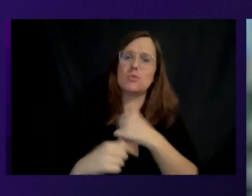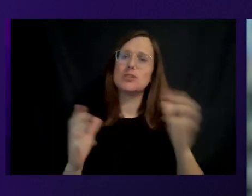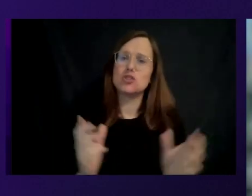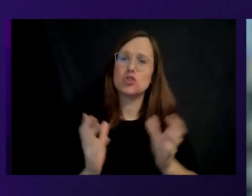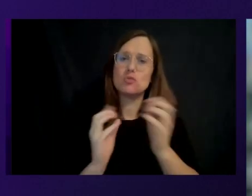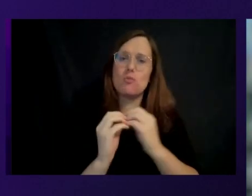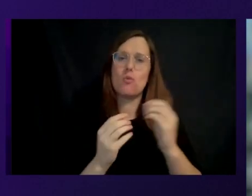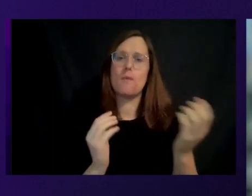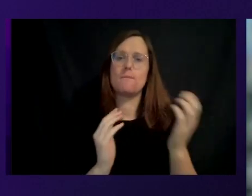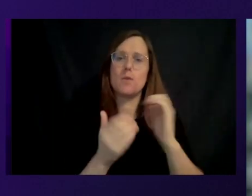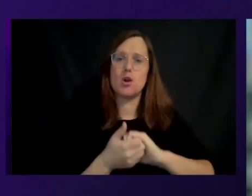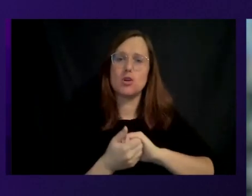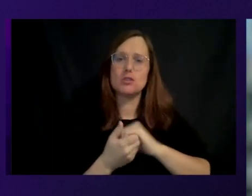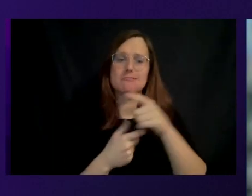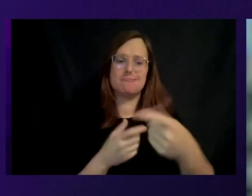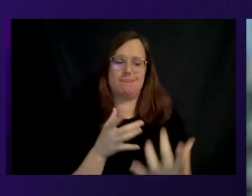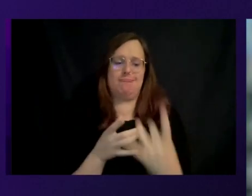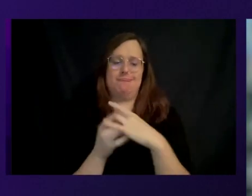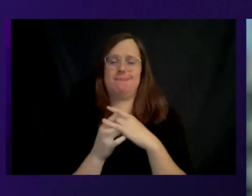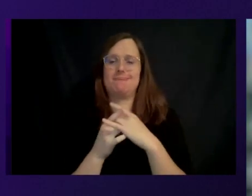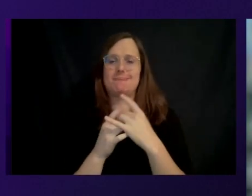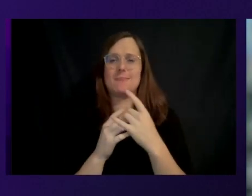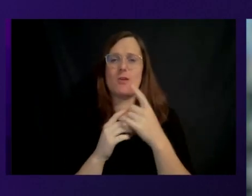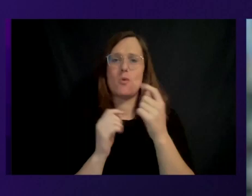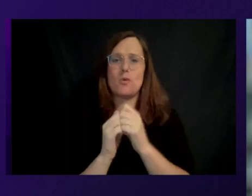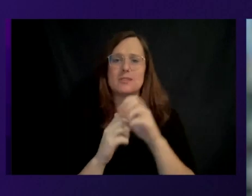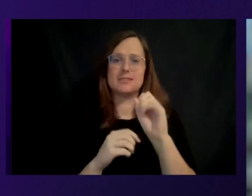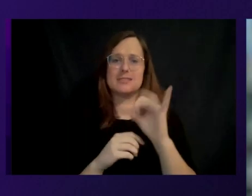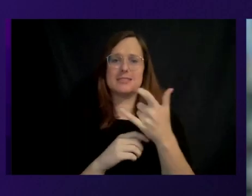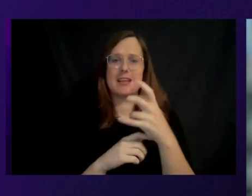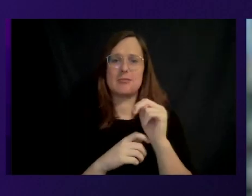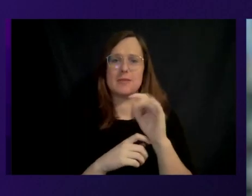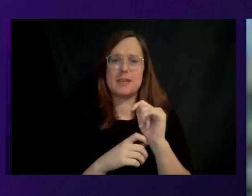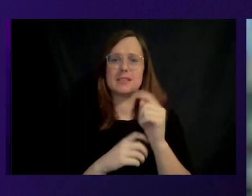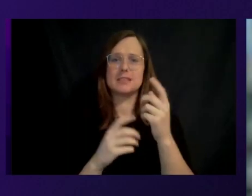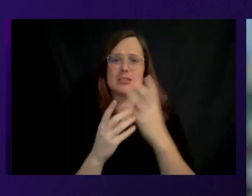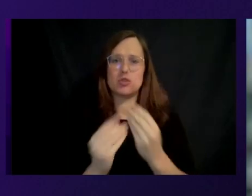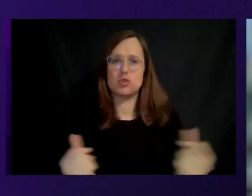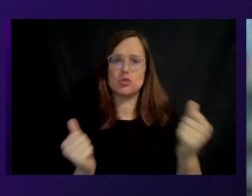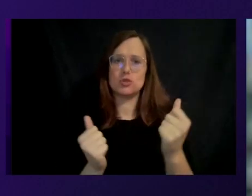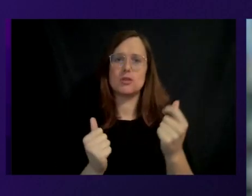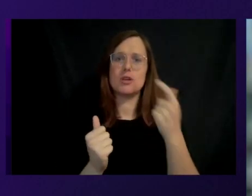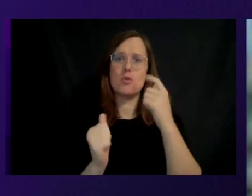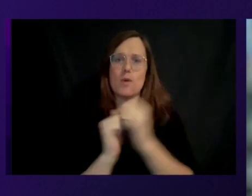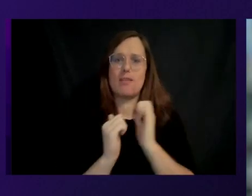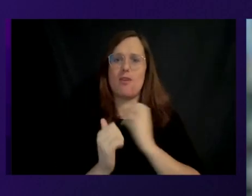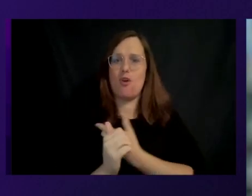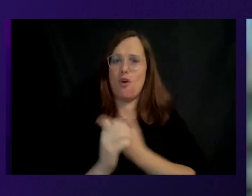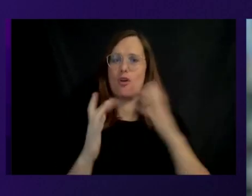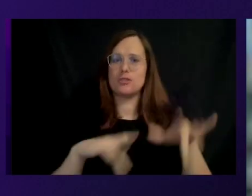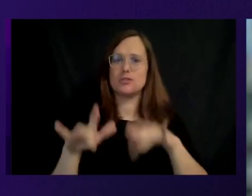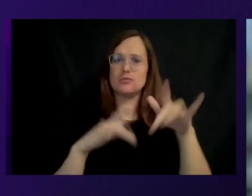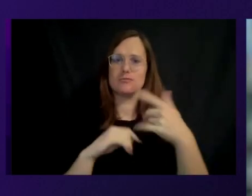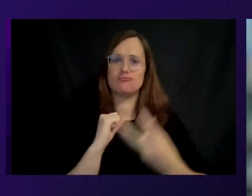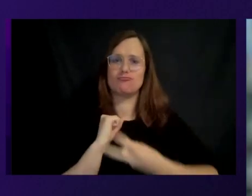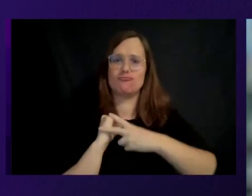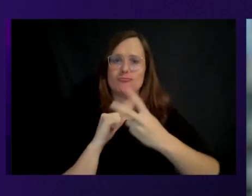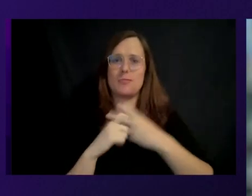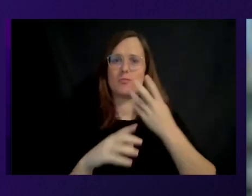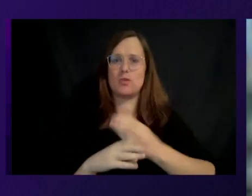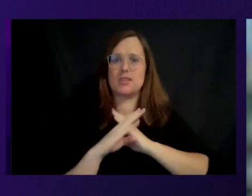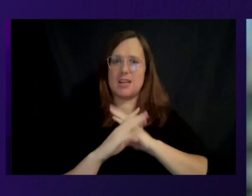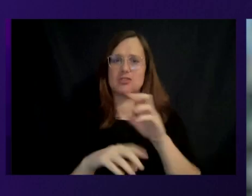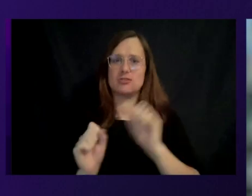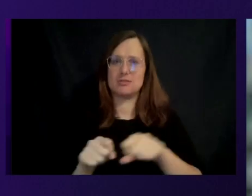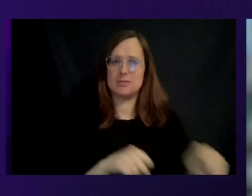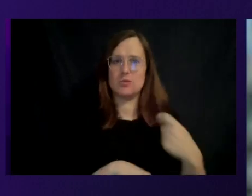advantage of building segment-specific solutions leveraging our confidential computing capabilities. There is so much more we can do together to help